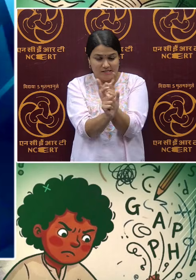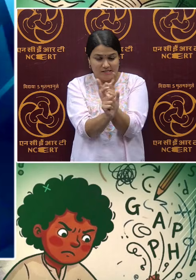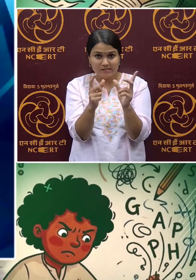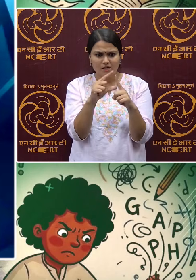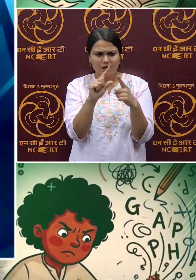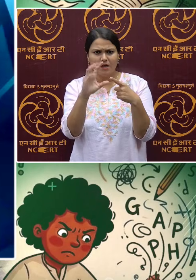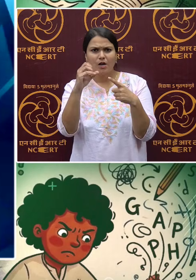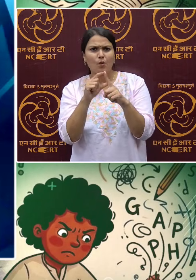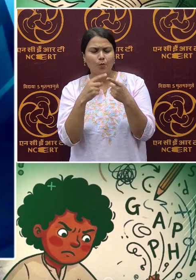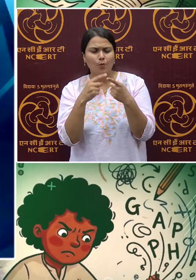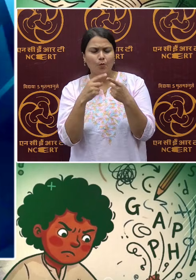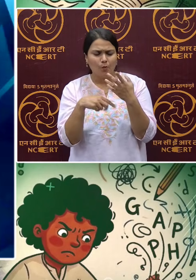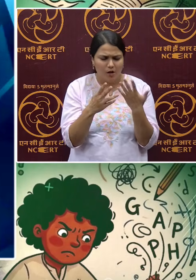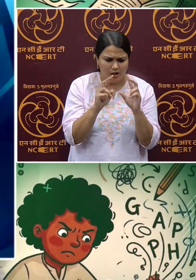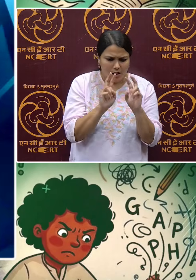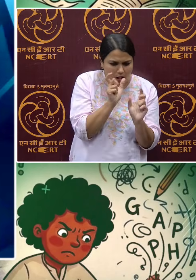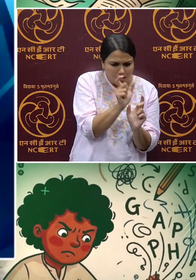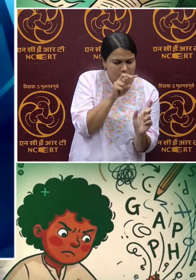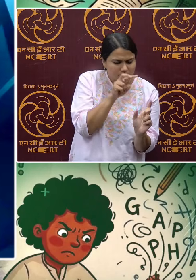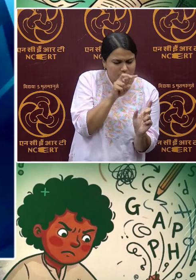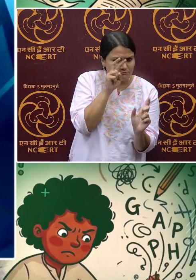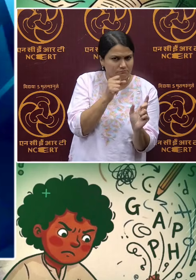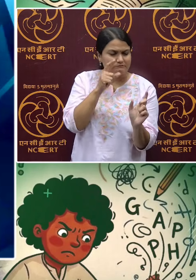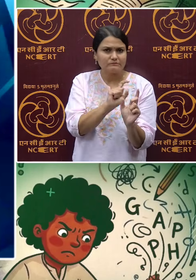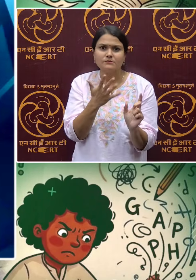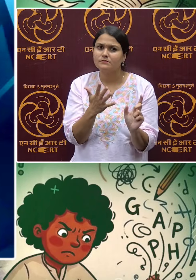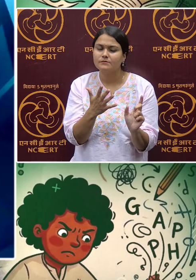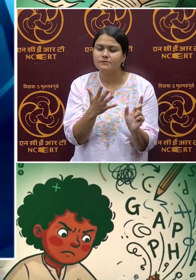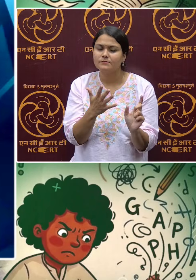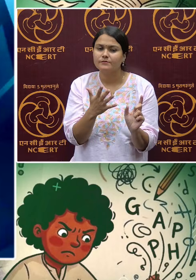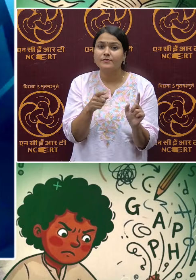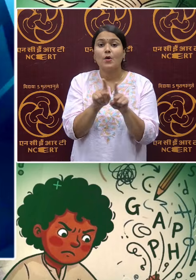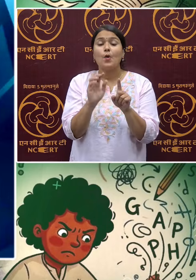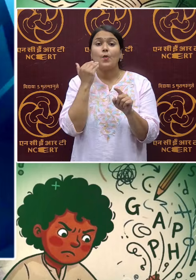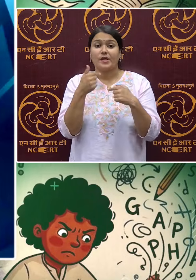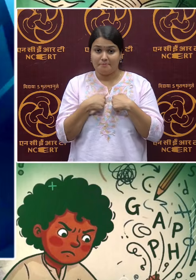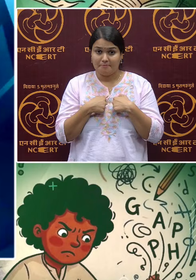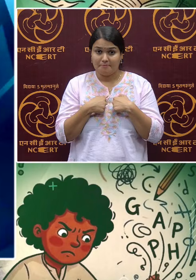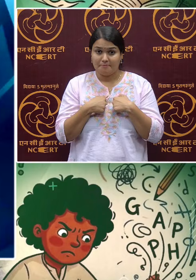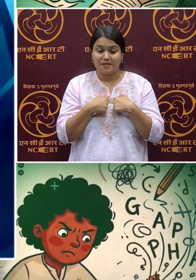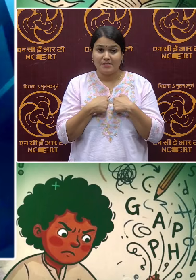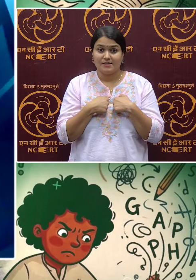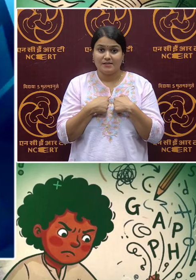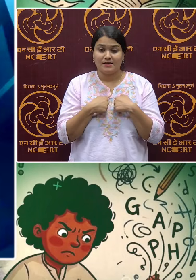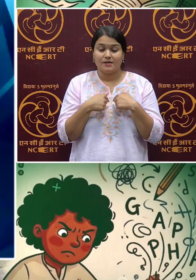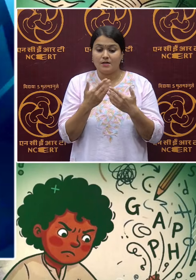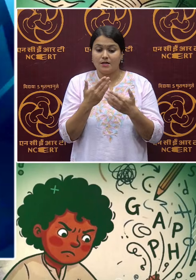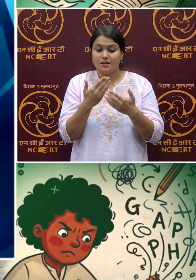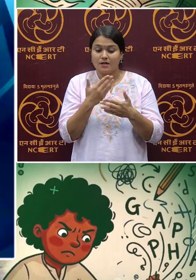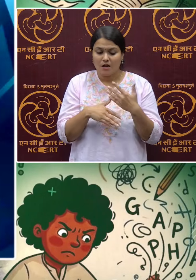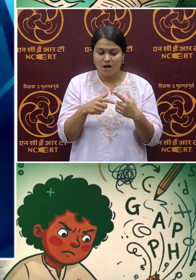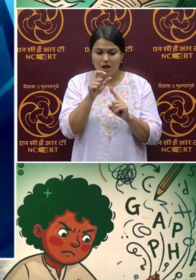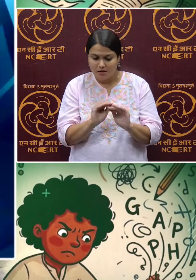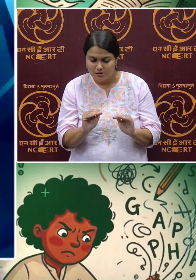text like PRO is pro. So, but when a child of this a dyslexic child wants to